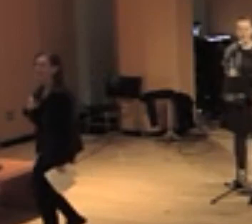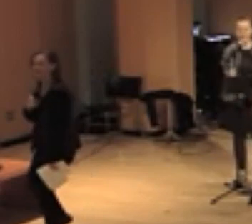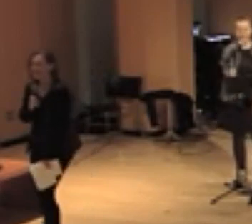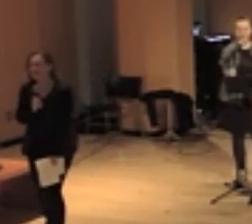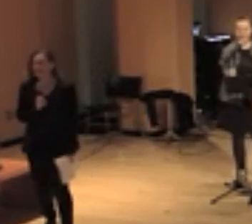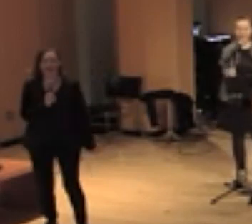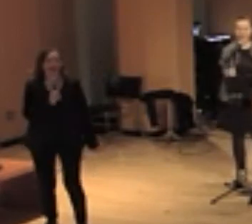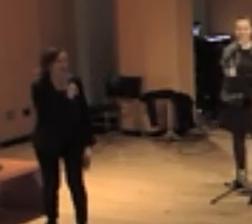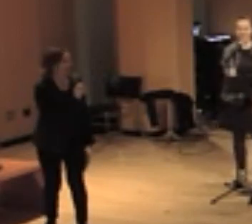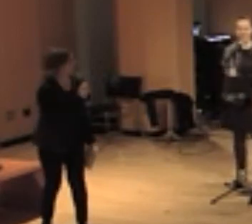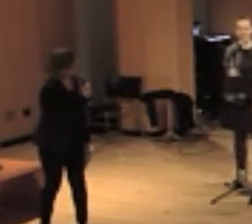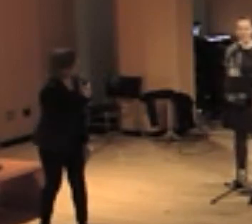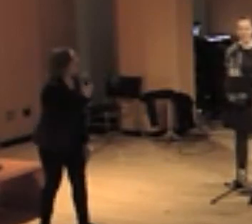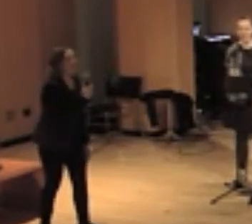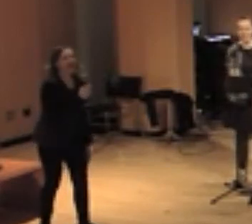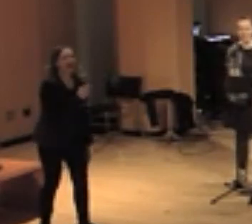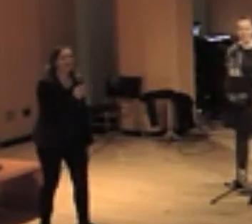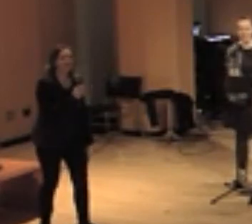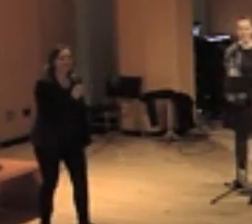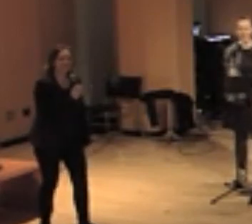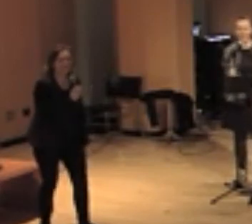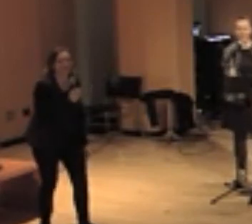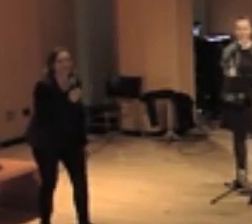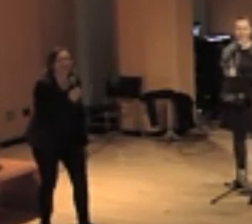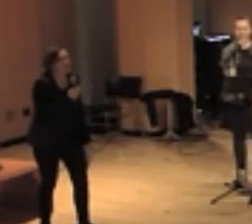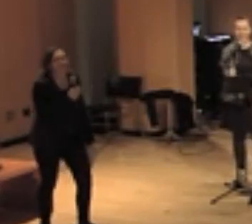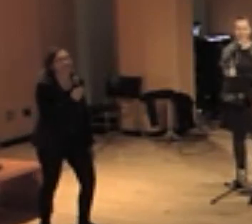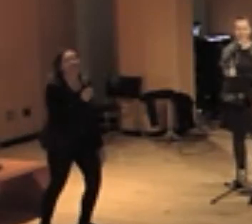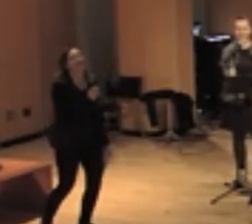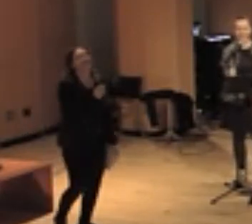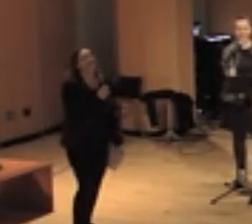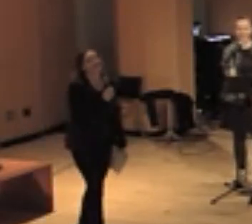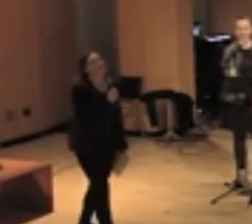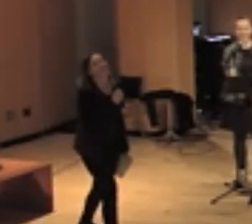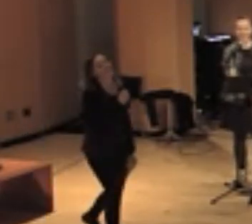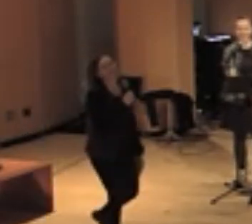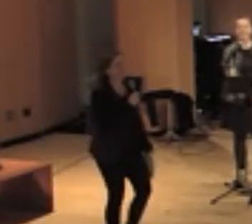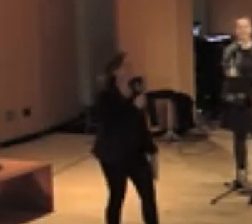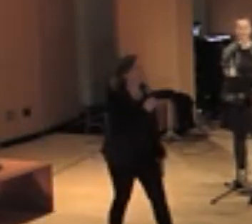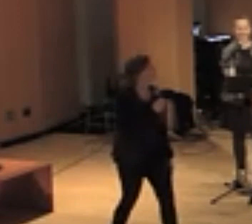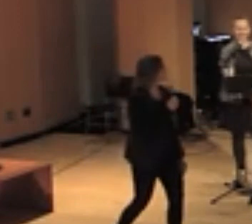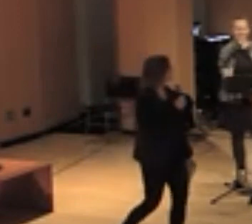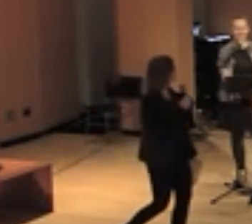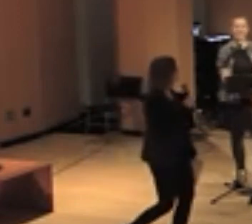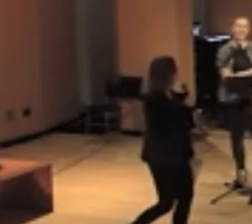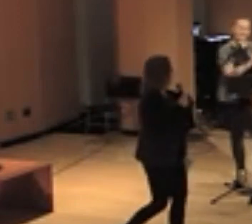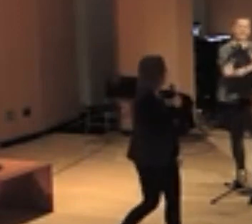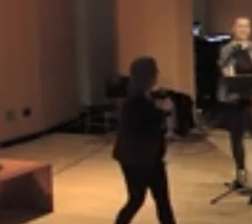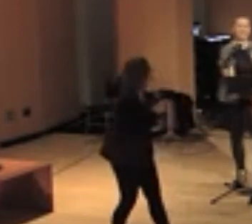forgot did we not tell you that on Thursday no I just didn't know which